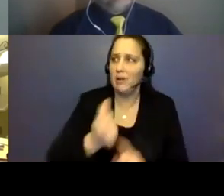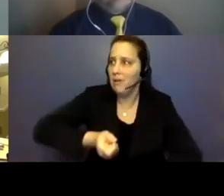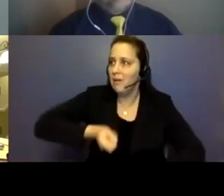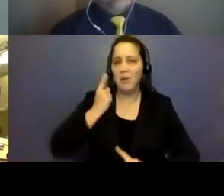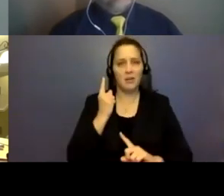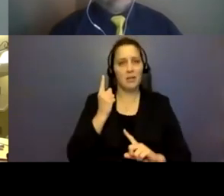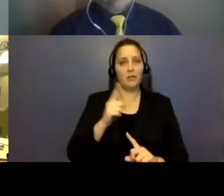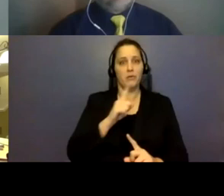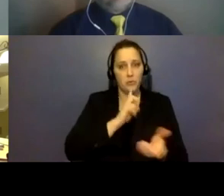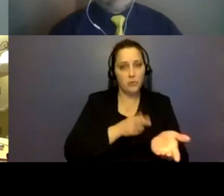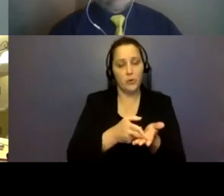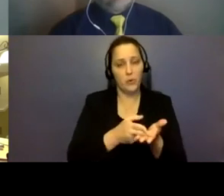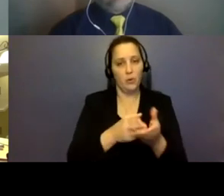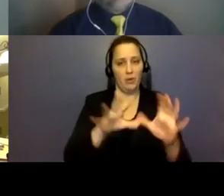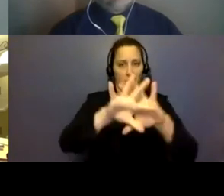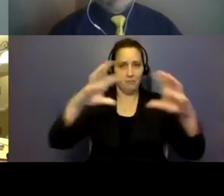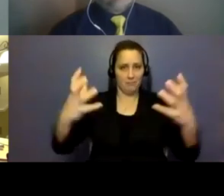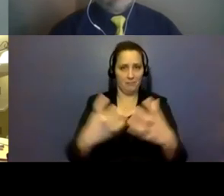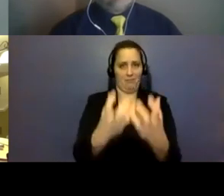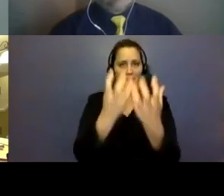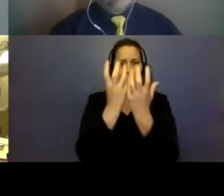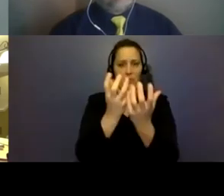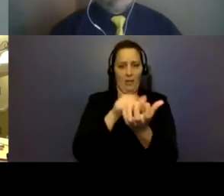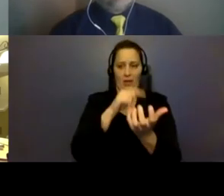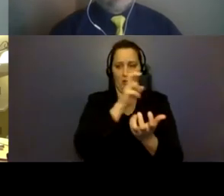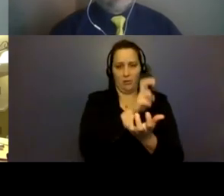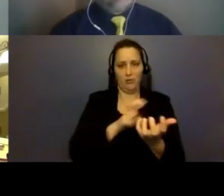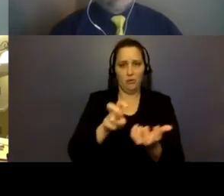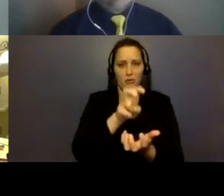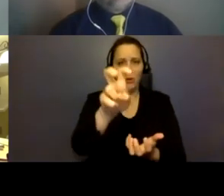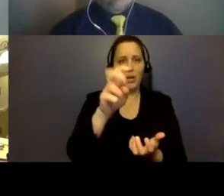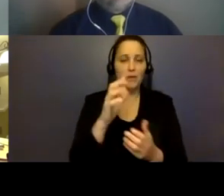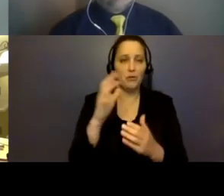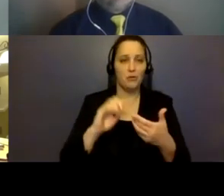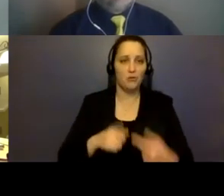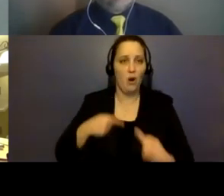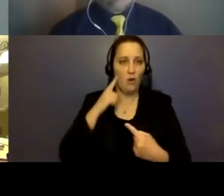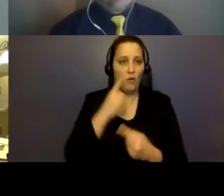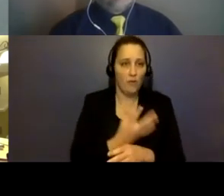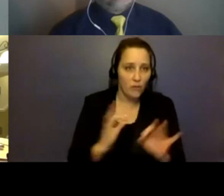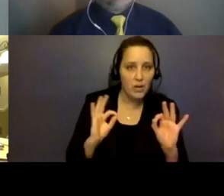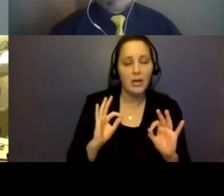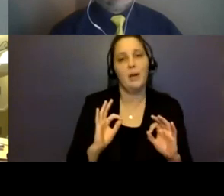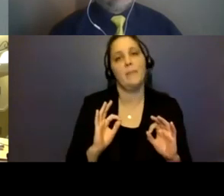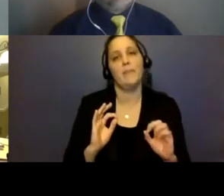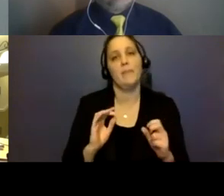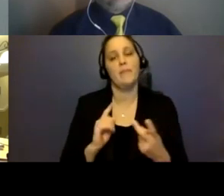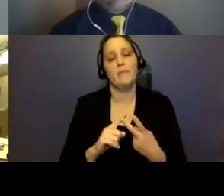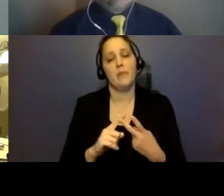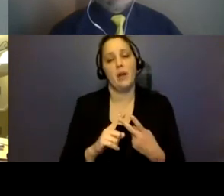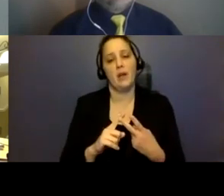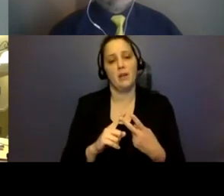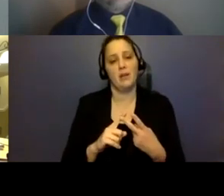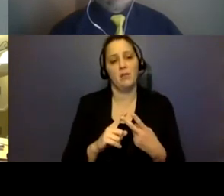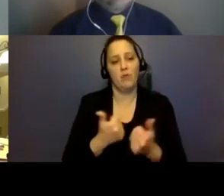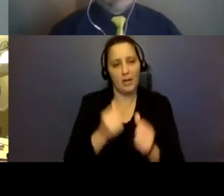understand the truth that is encapsulated in this journey of the struggle for freedom and the struggle for to